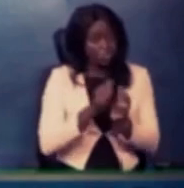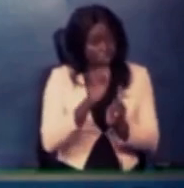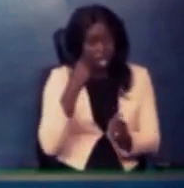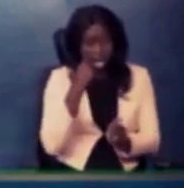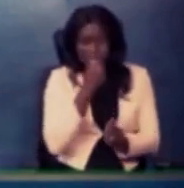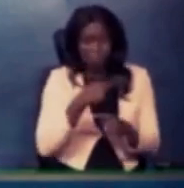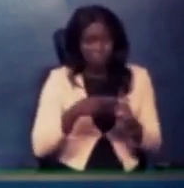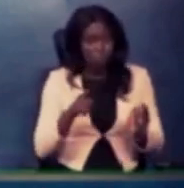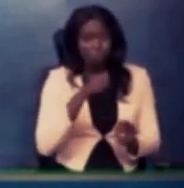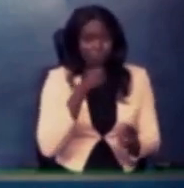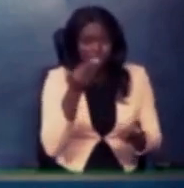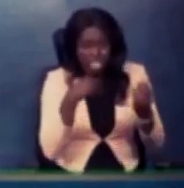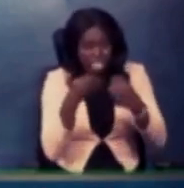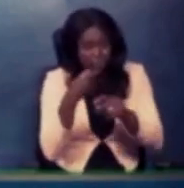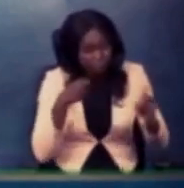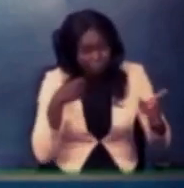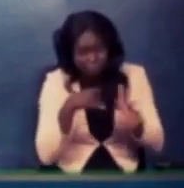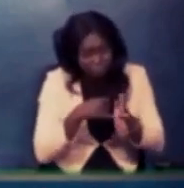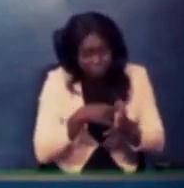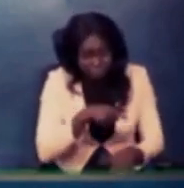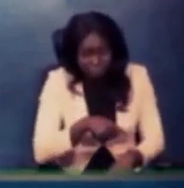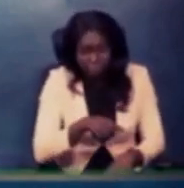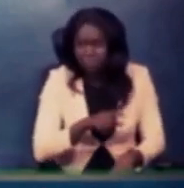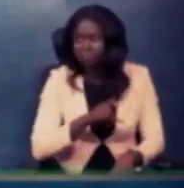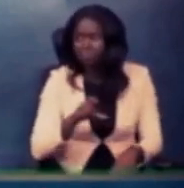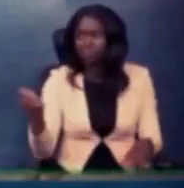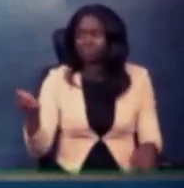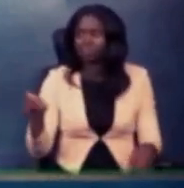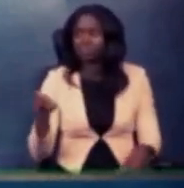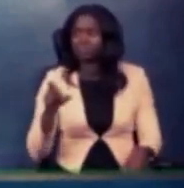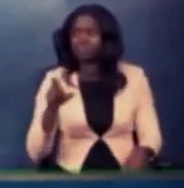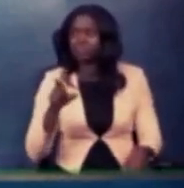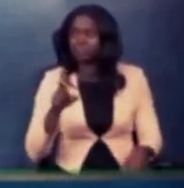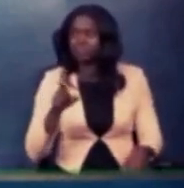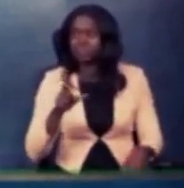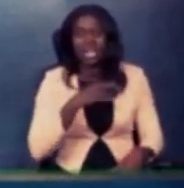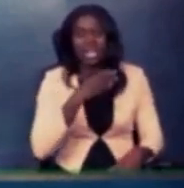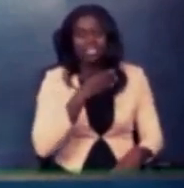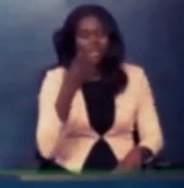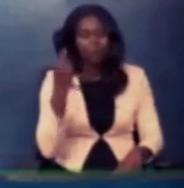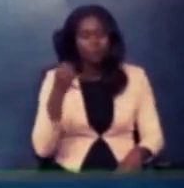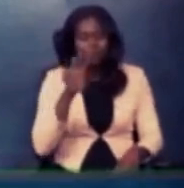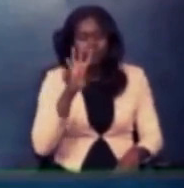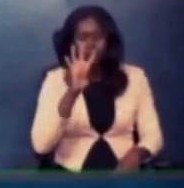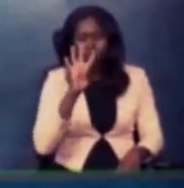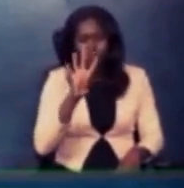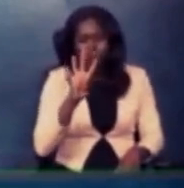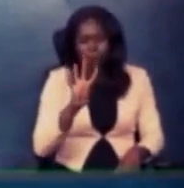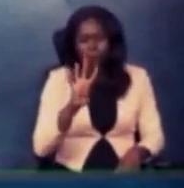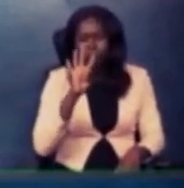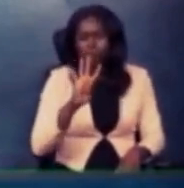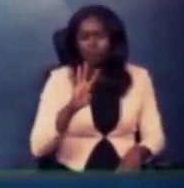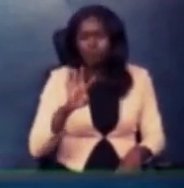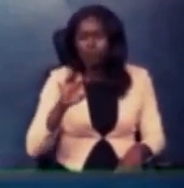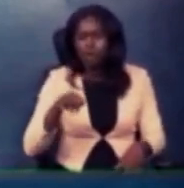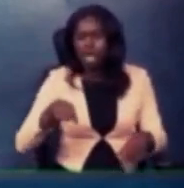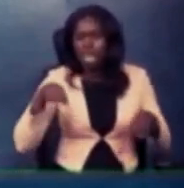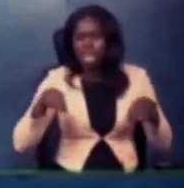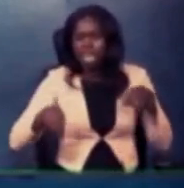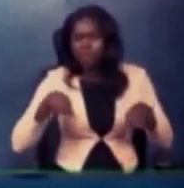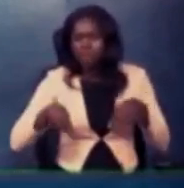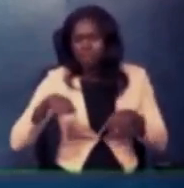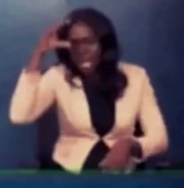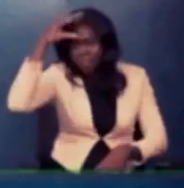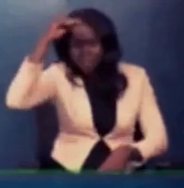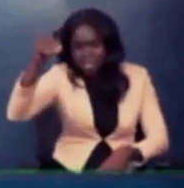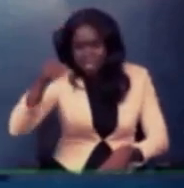Verse 3, we're reading to 8, very quickly. And there were four leprous men. Now, watch how prophecy comes to pass. That